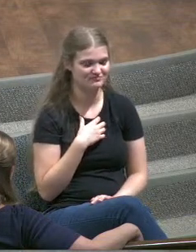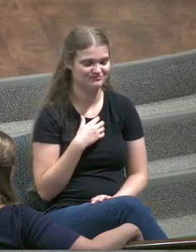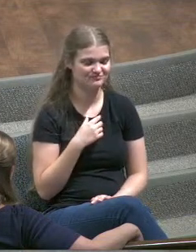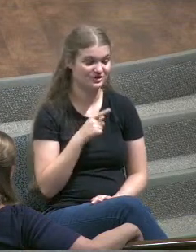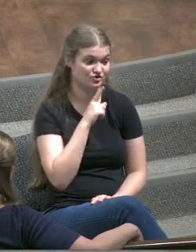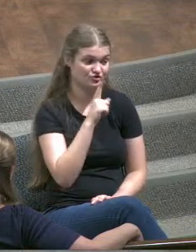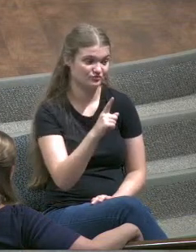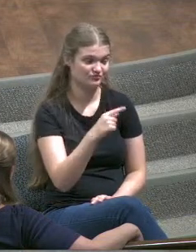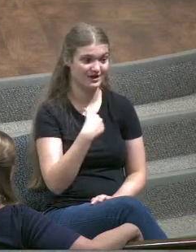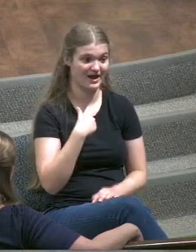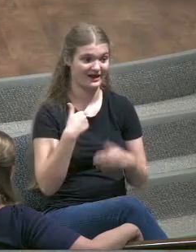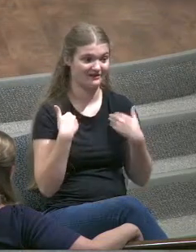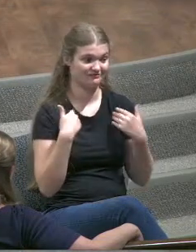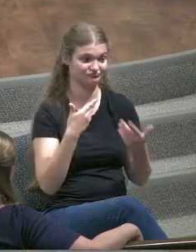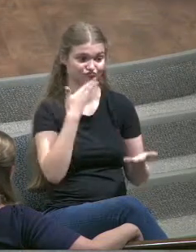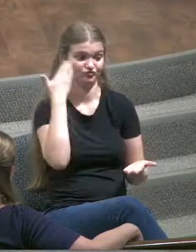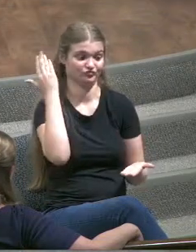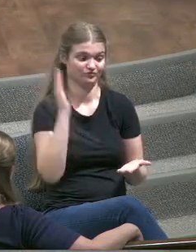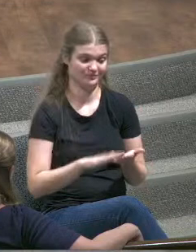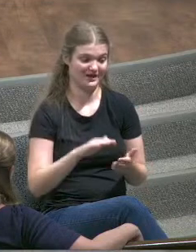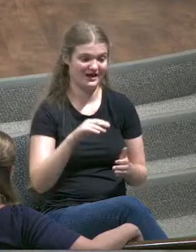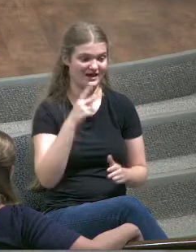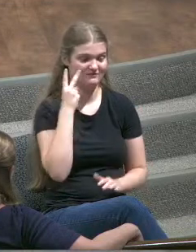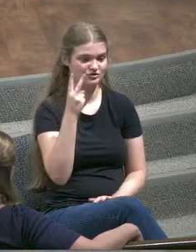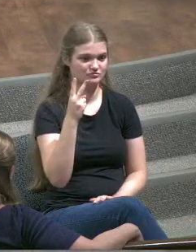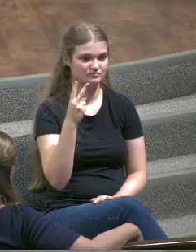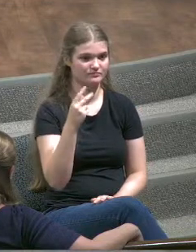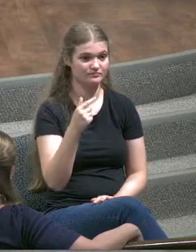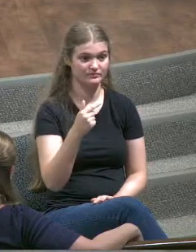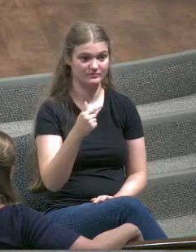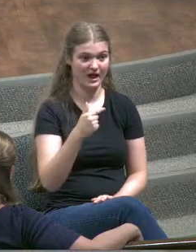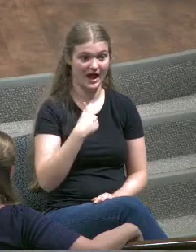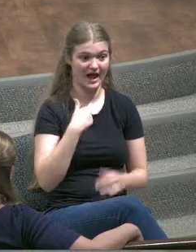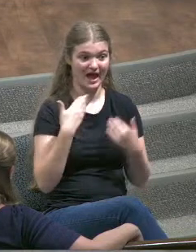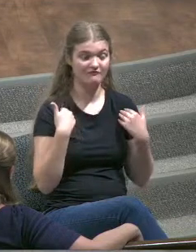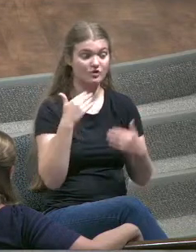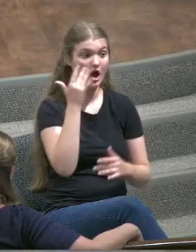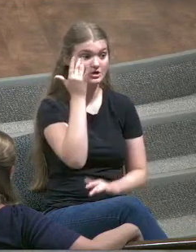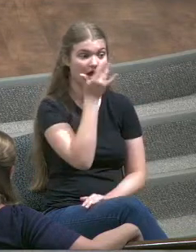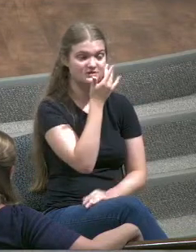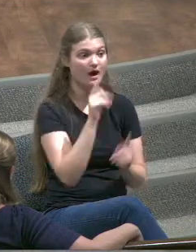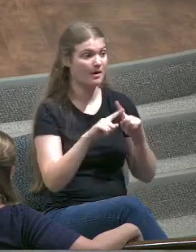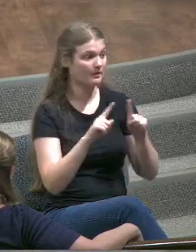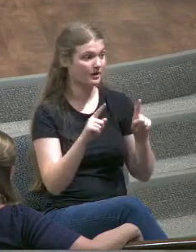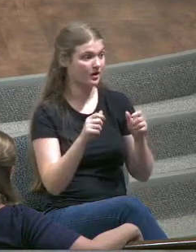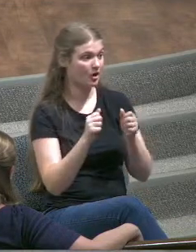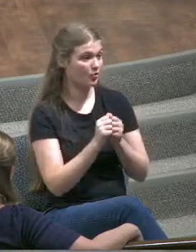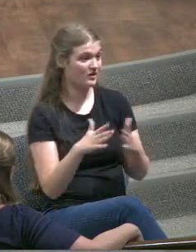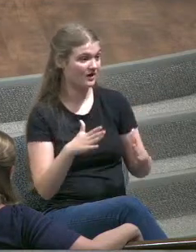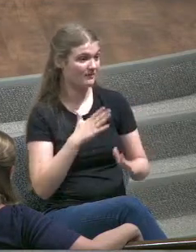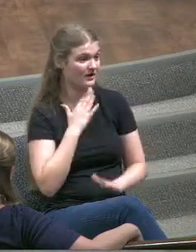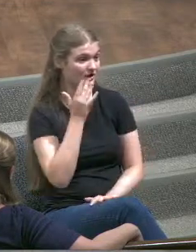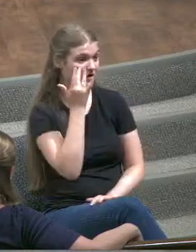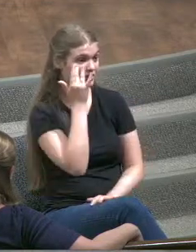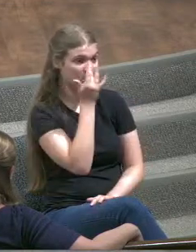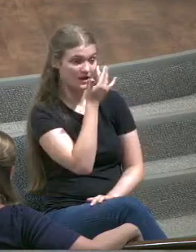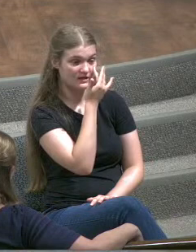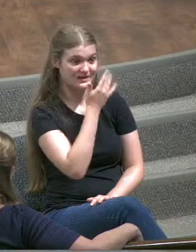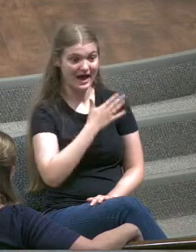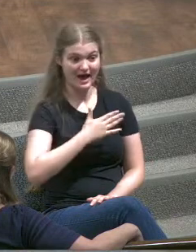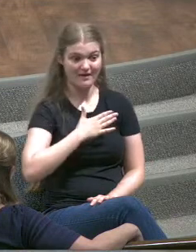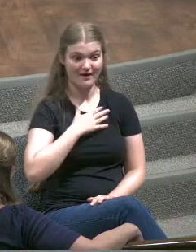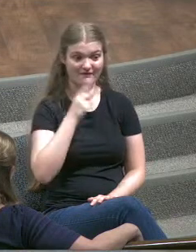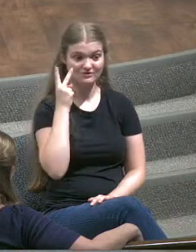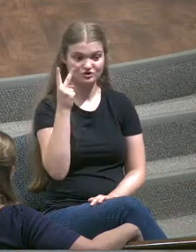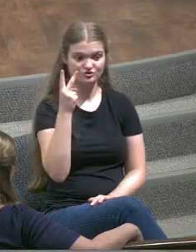I have awful vision. It's corrected. I wear contacts, but without my contacts, my vision,